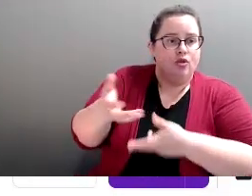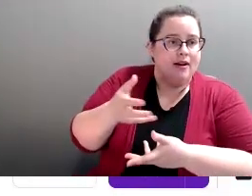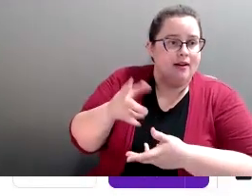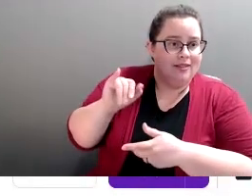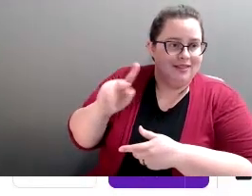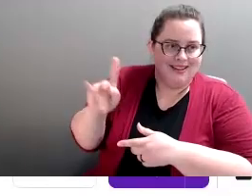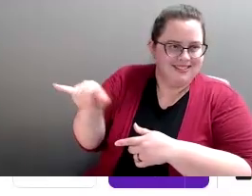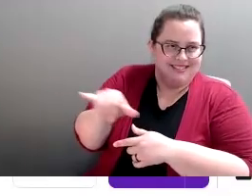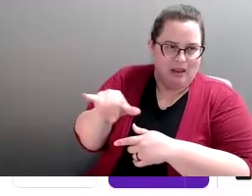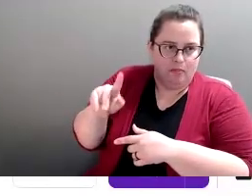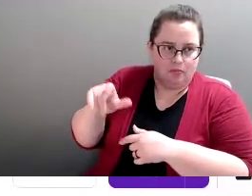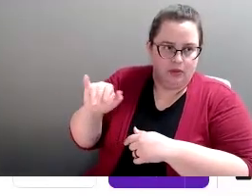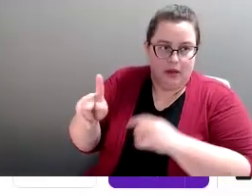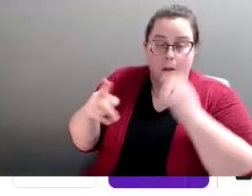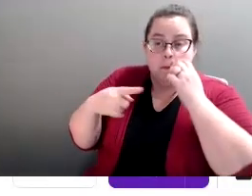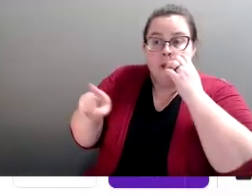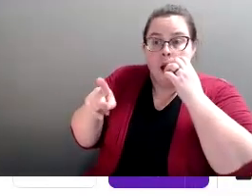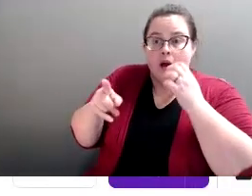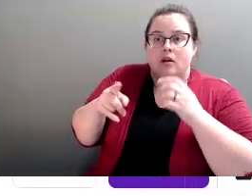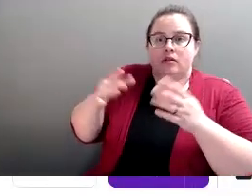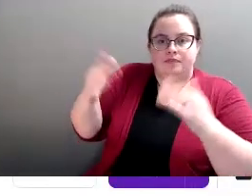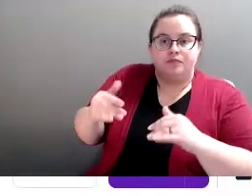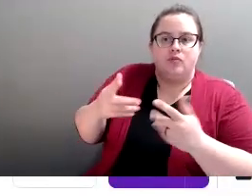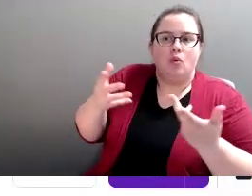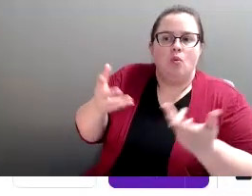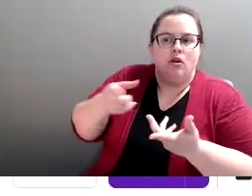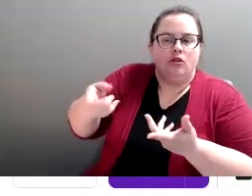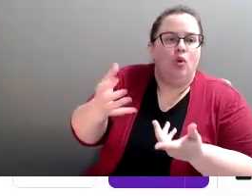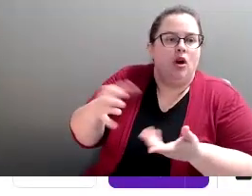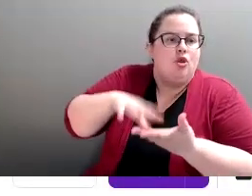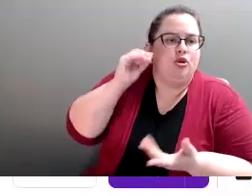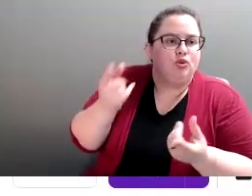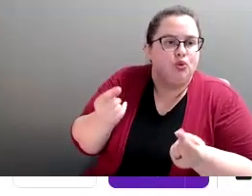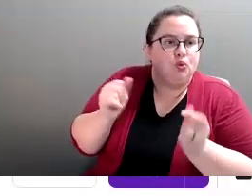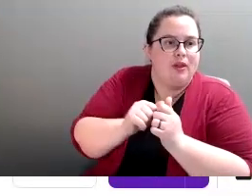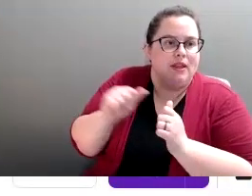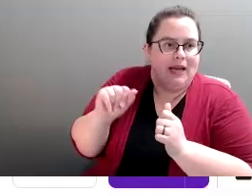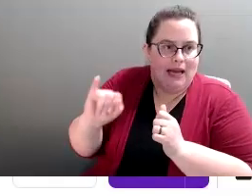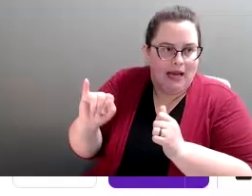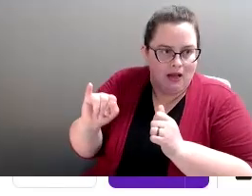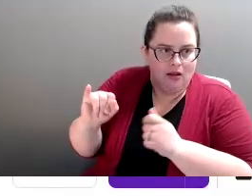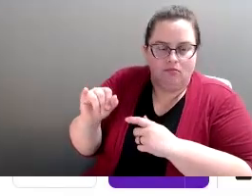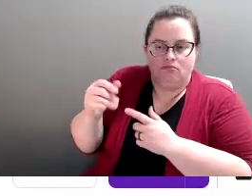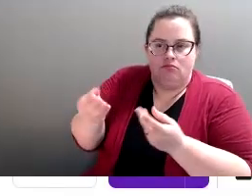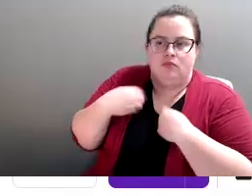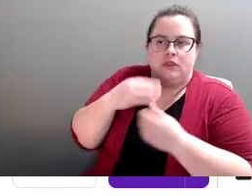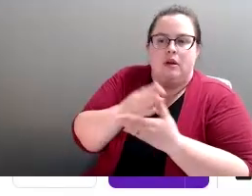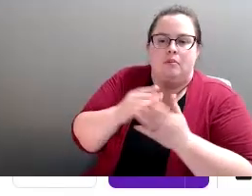now ask, like, what would you like to learn to do in AI? Like, what is something, give us some examples. So it might